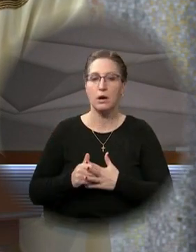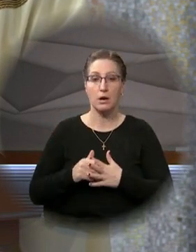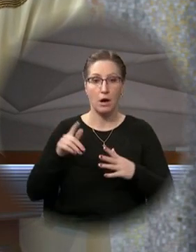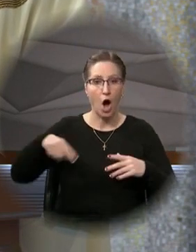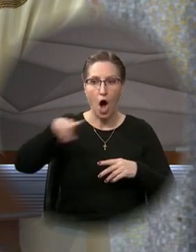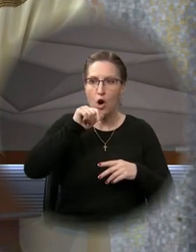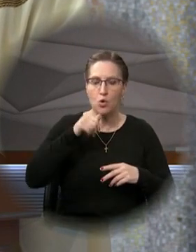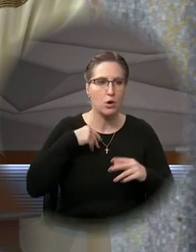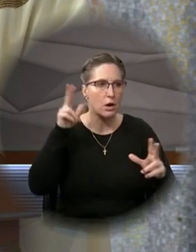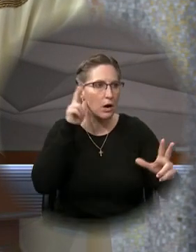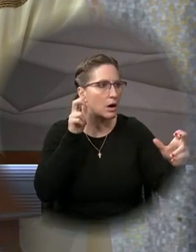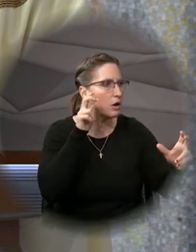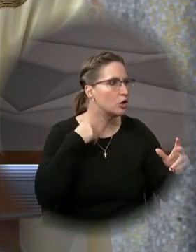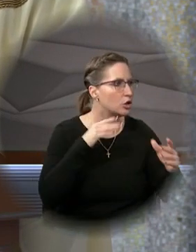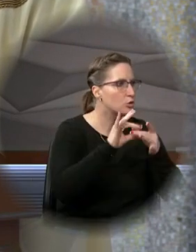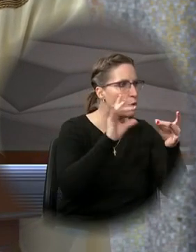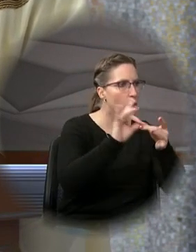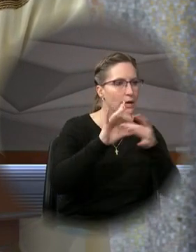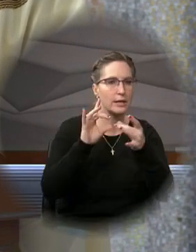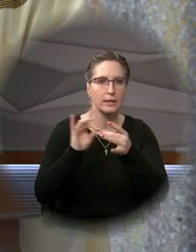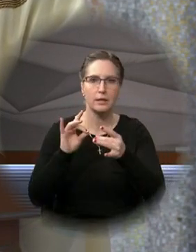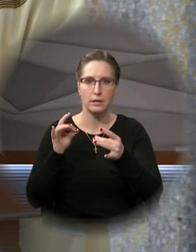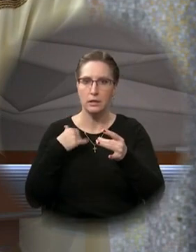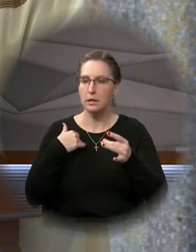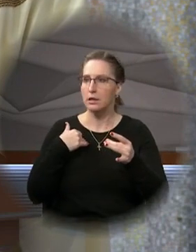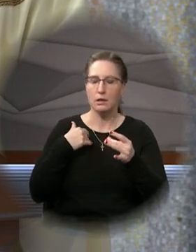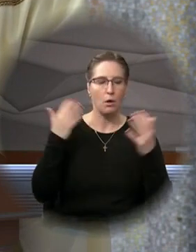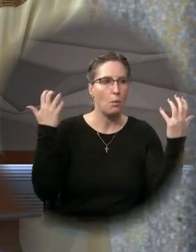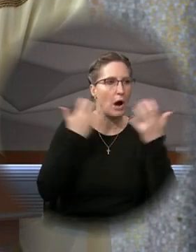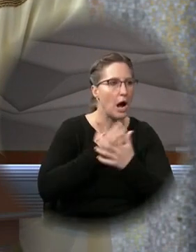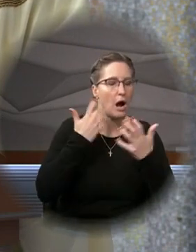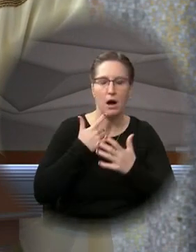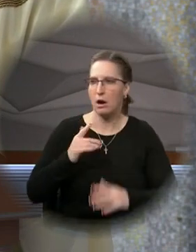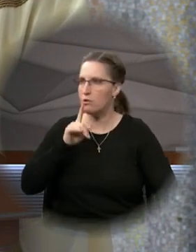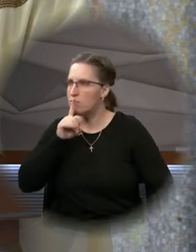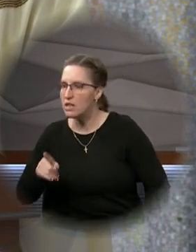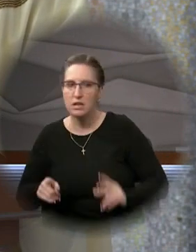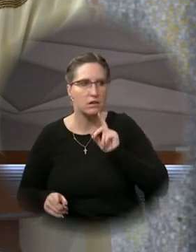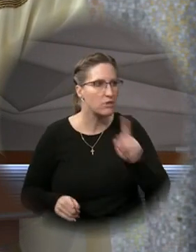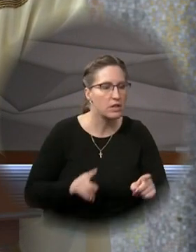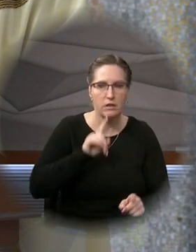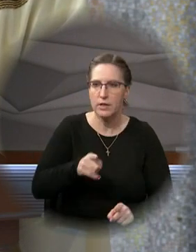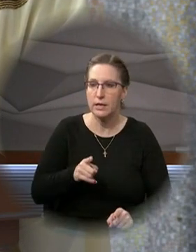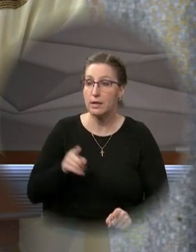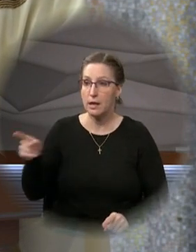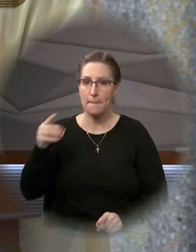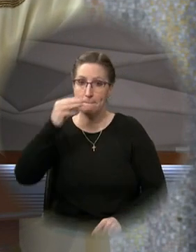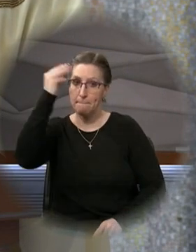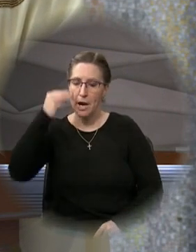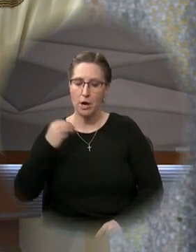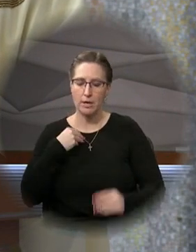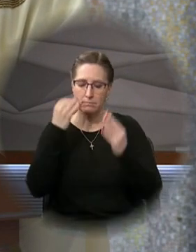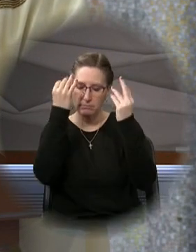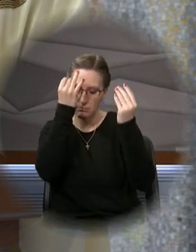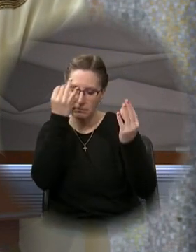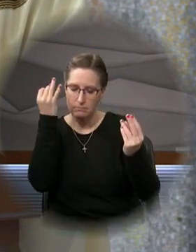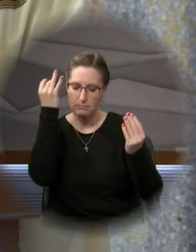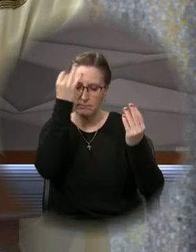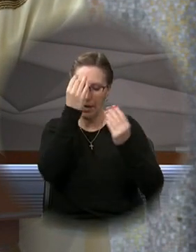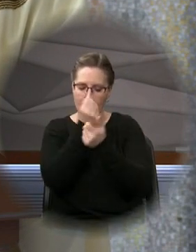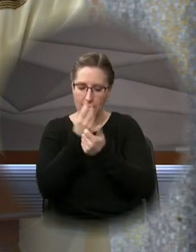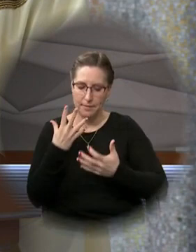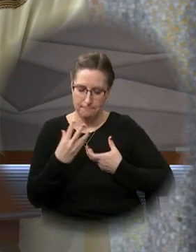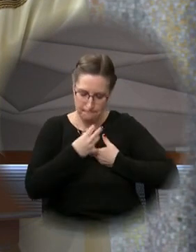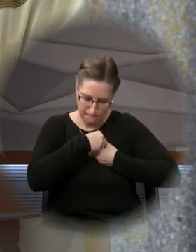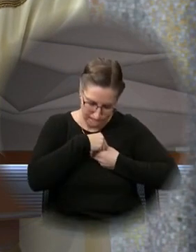of it were amazed by what had been told them by the shepherds. And Mary kept all of these things, reflecting on them in her